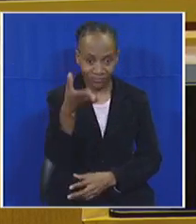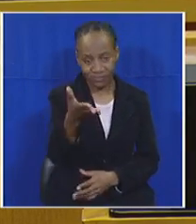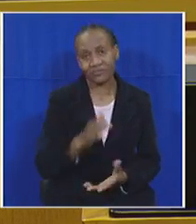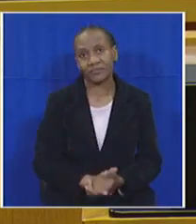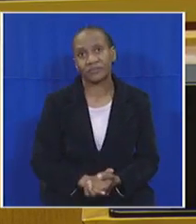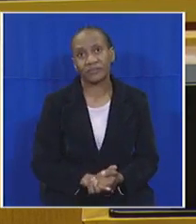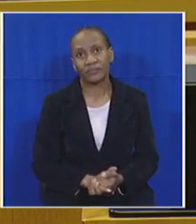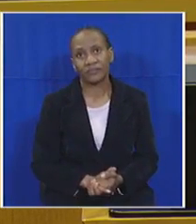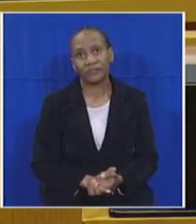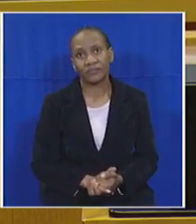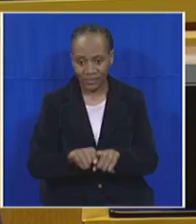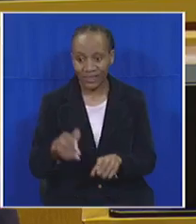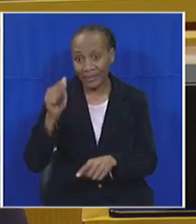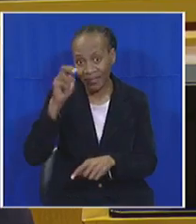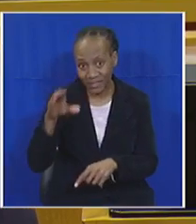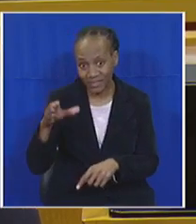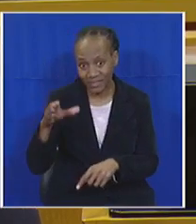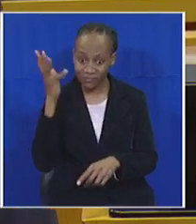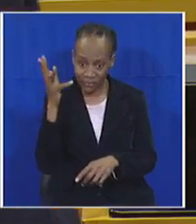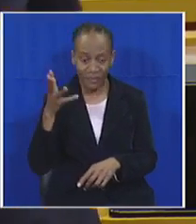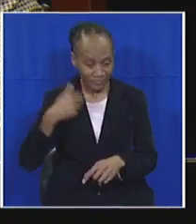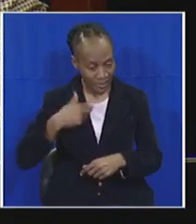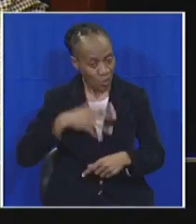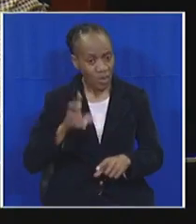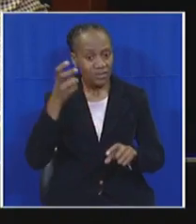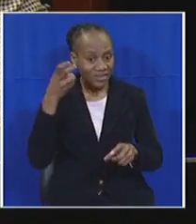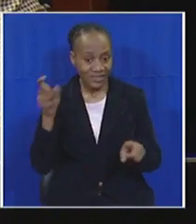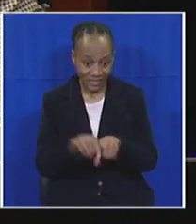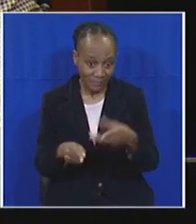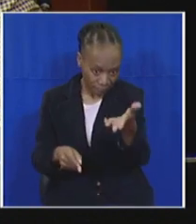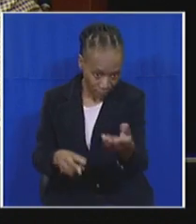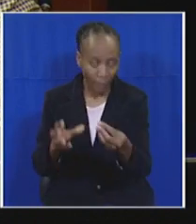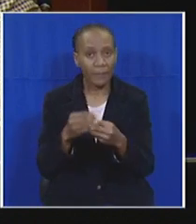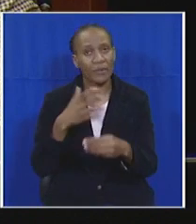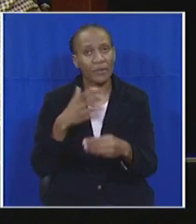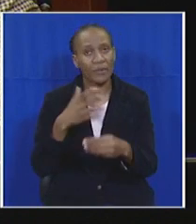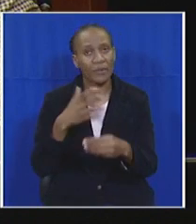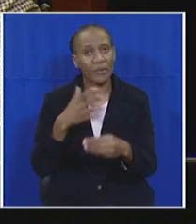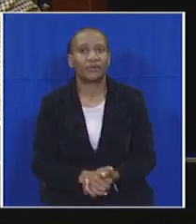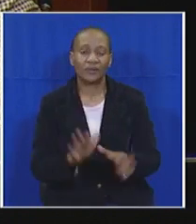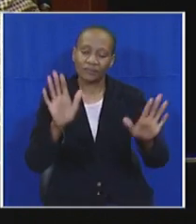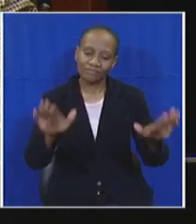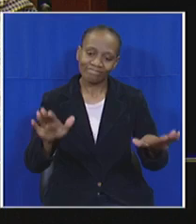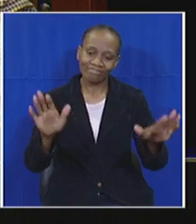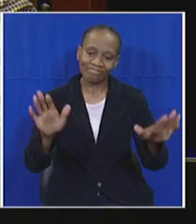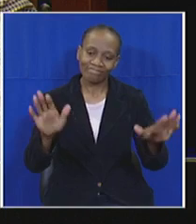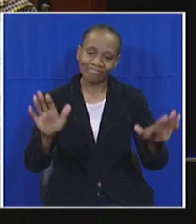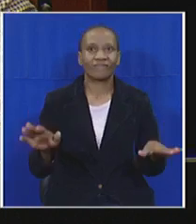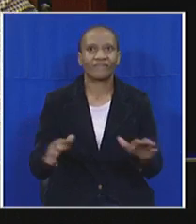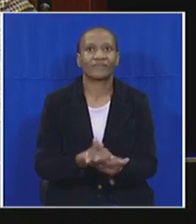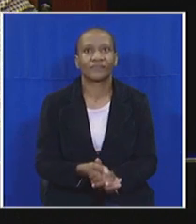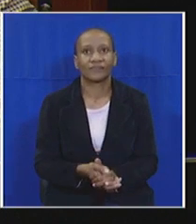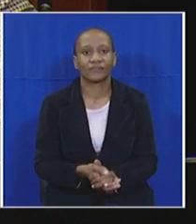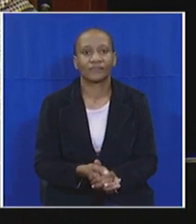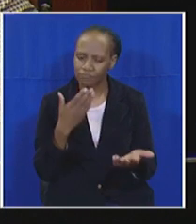just like we want to hear what the ANC have to say today. No, thank you very much, honourable members. We are allowed